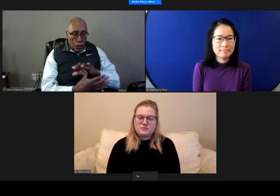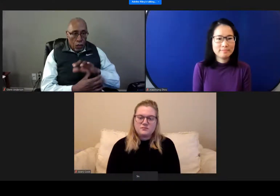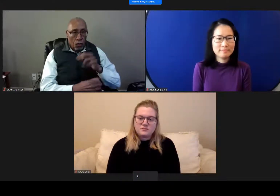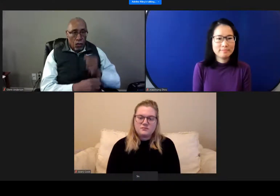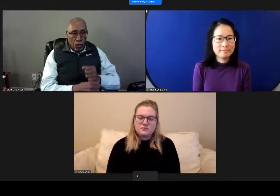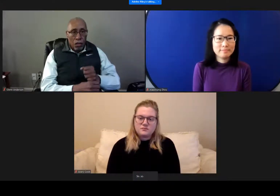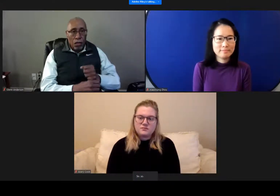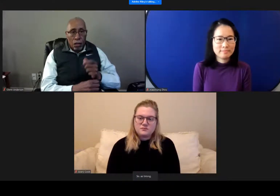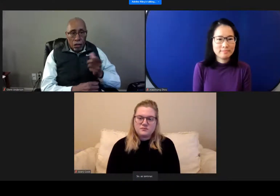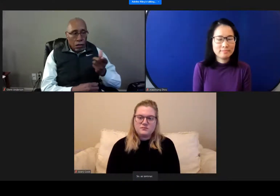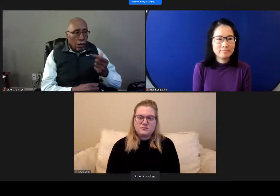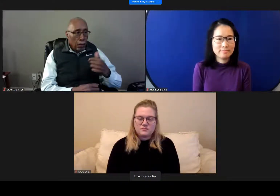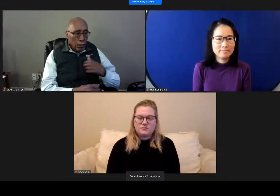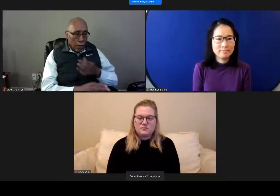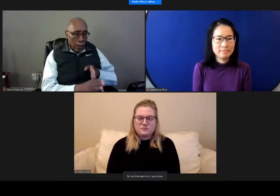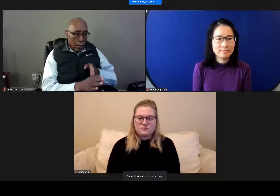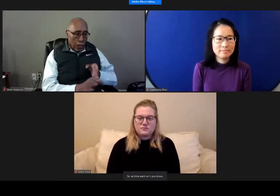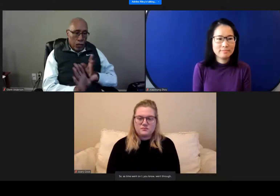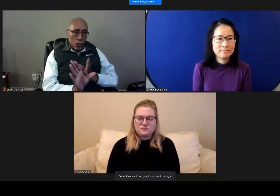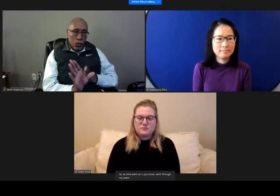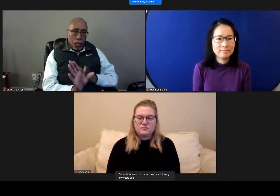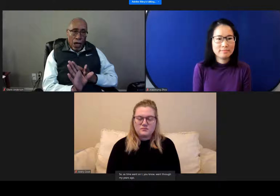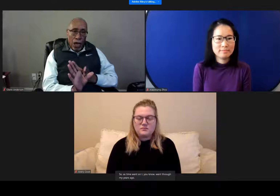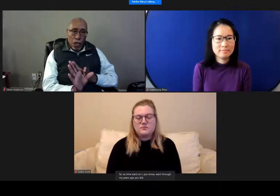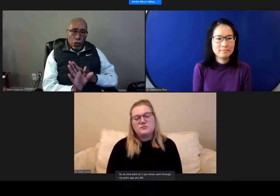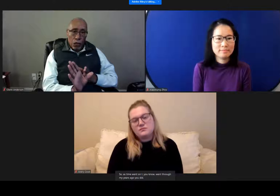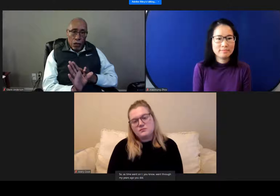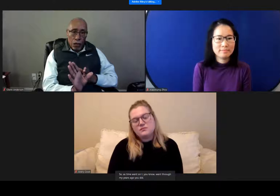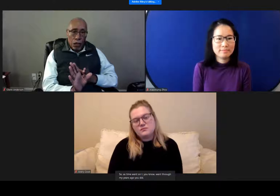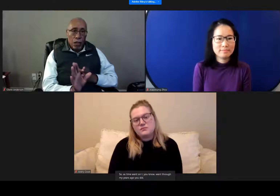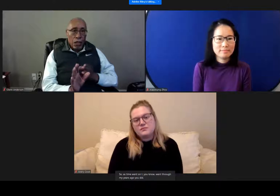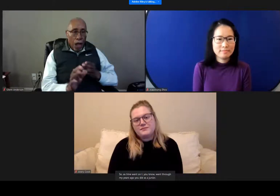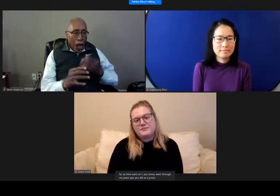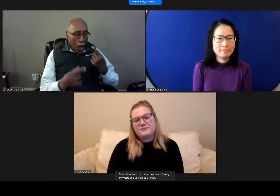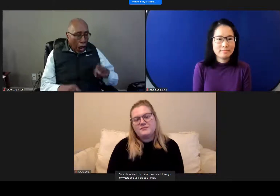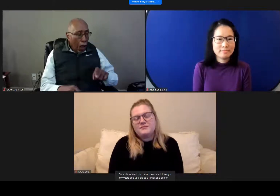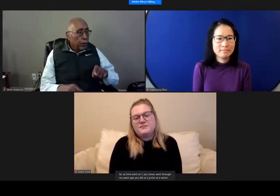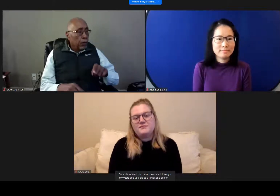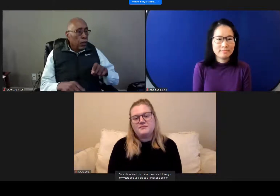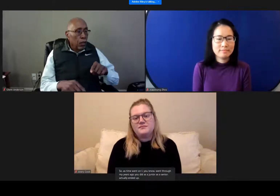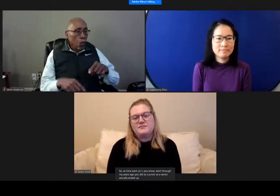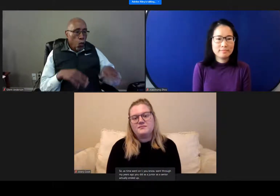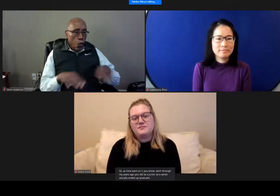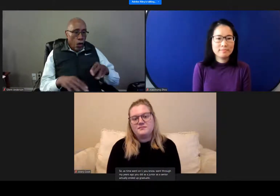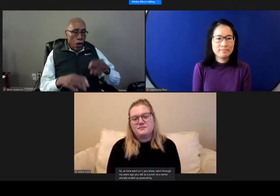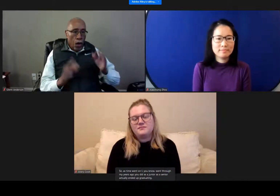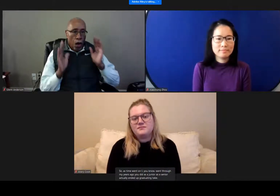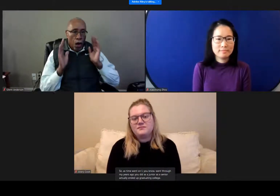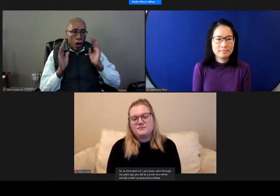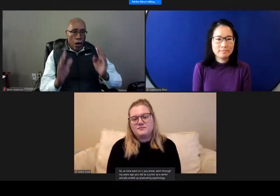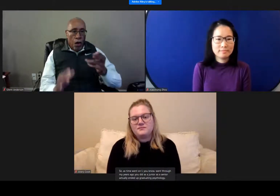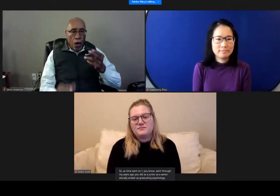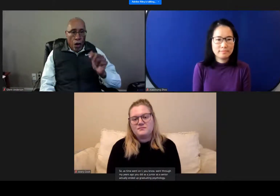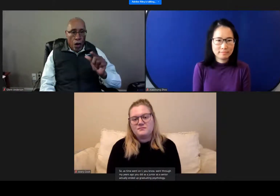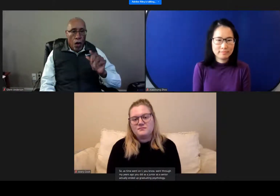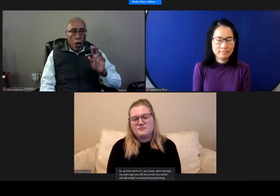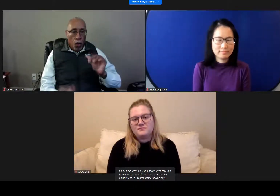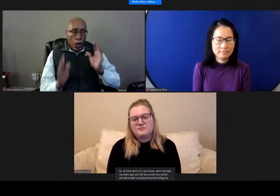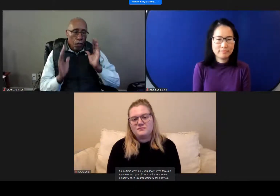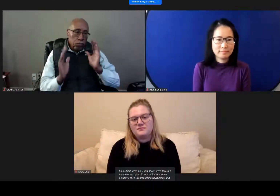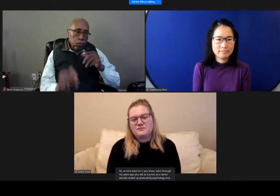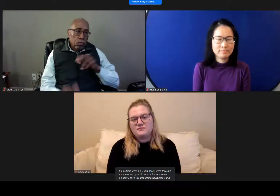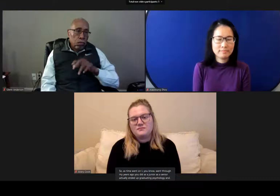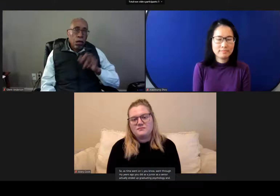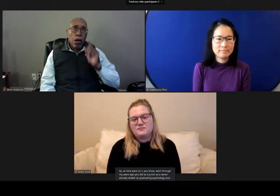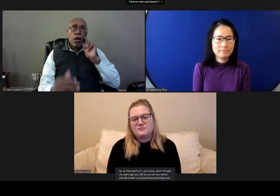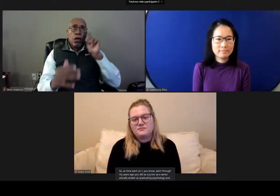So as time went on, I, went through my years at Gallaudet. I was a junior. As a senior, I actually ended up graduating in psychology,